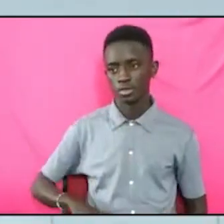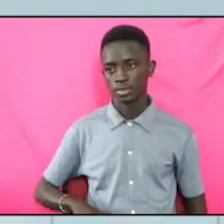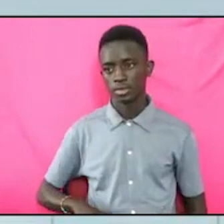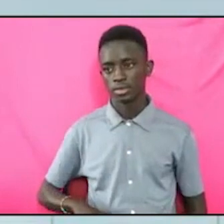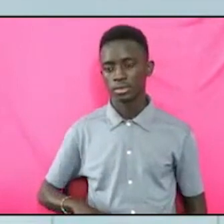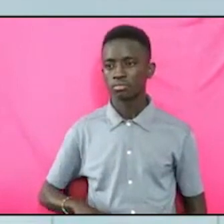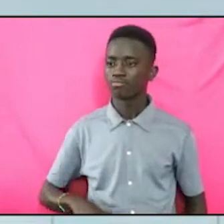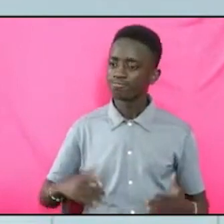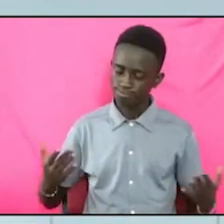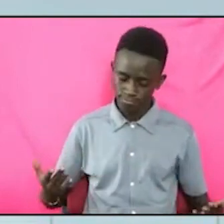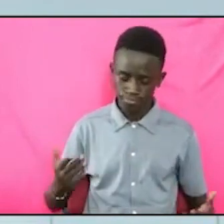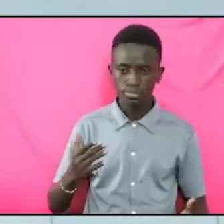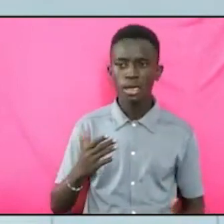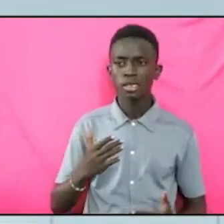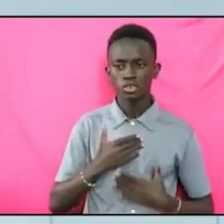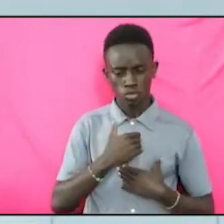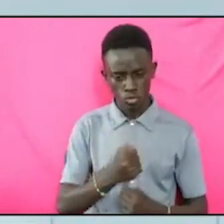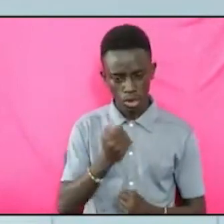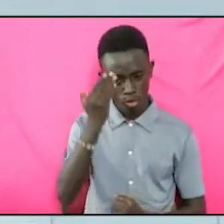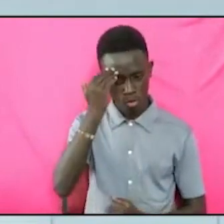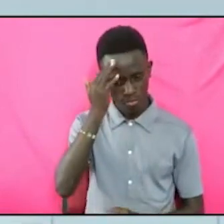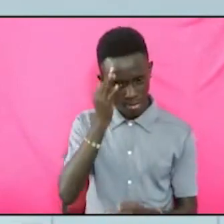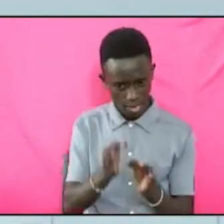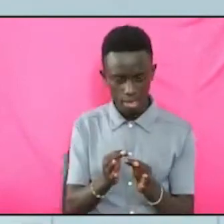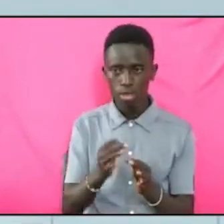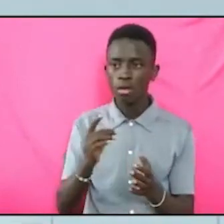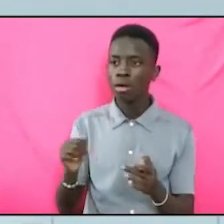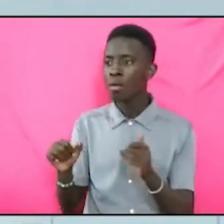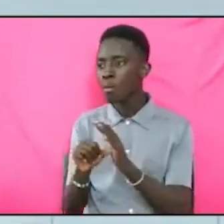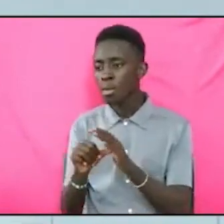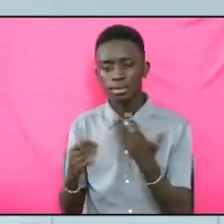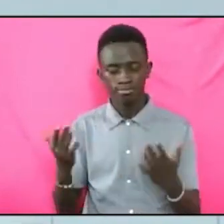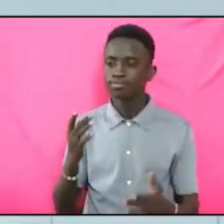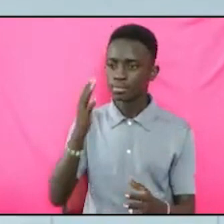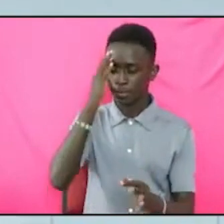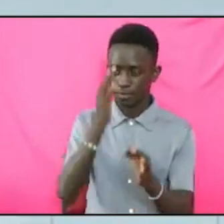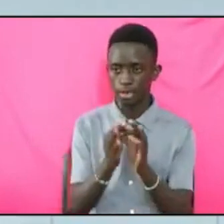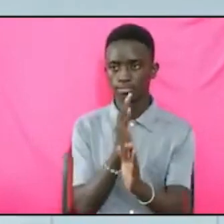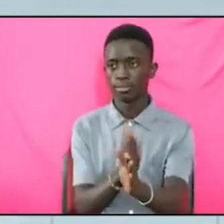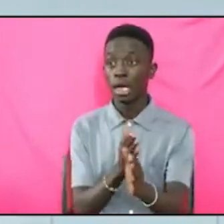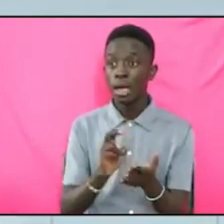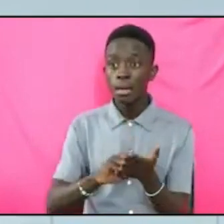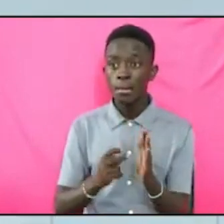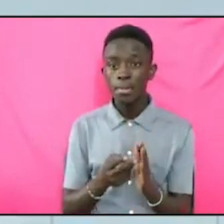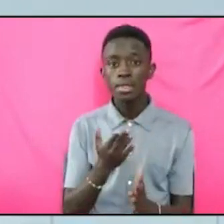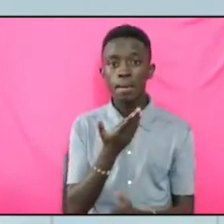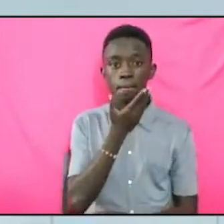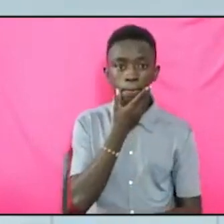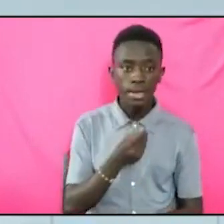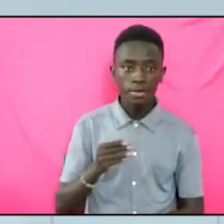Holding on to faith no matter what happens. The Bible is dotted with examples of men and women who, like this little